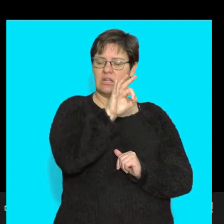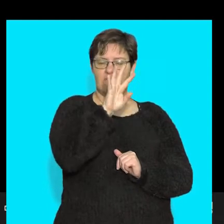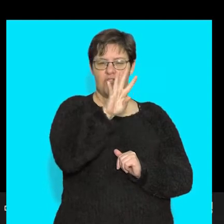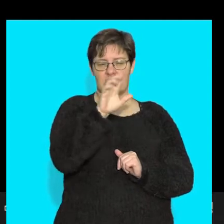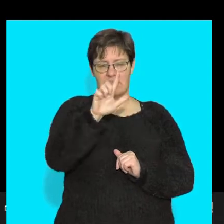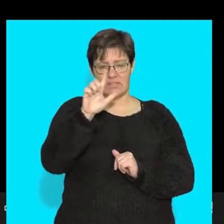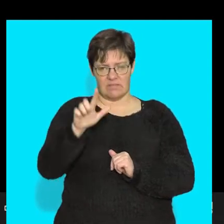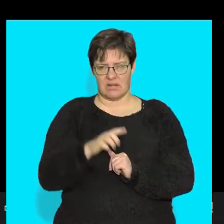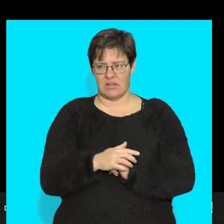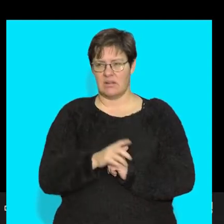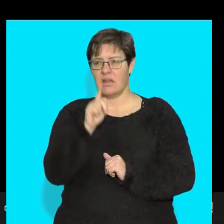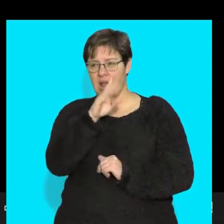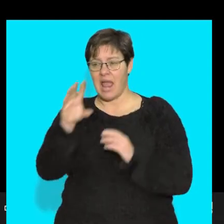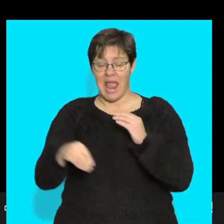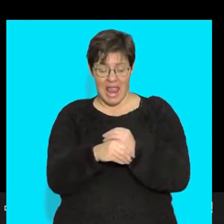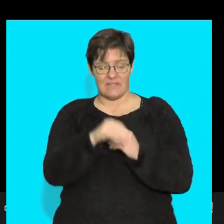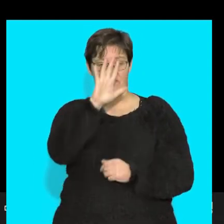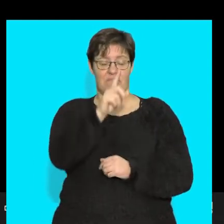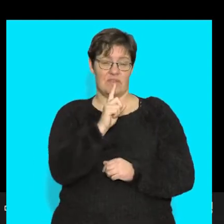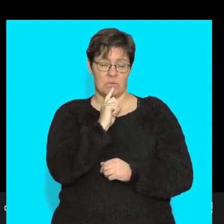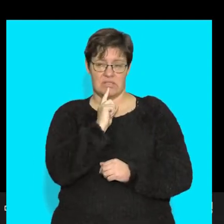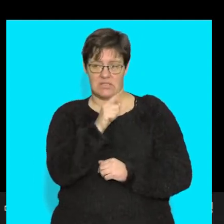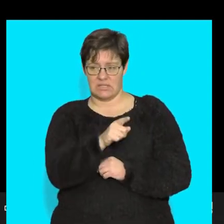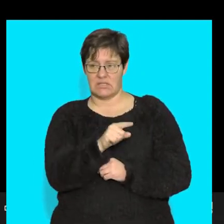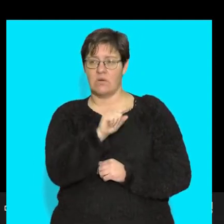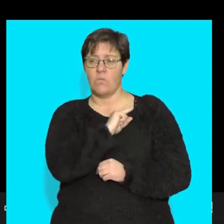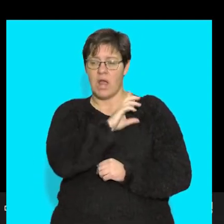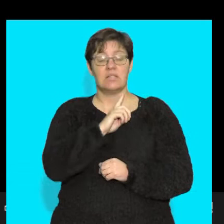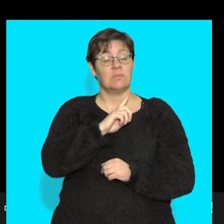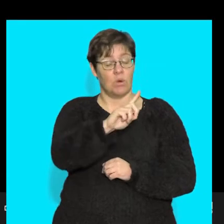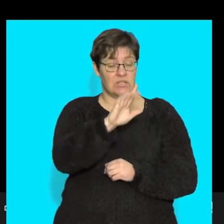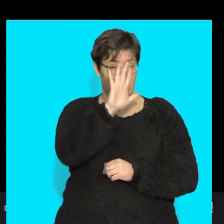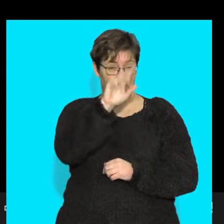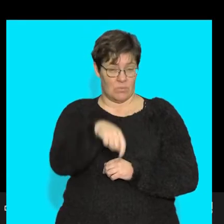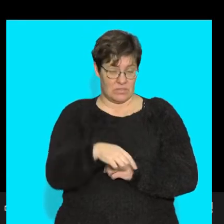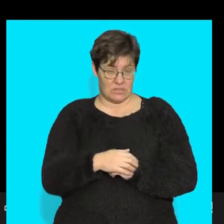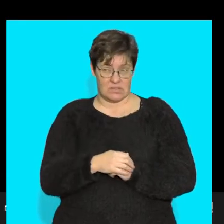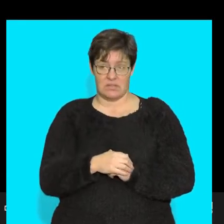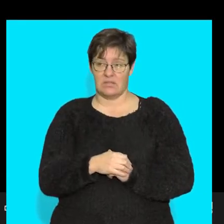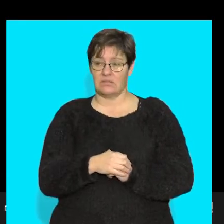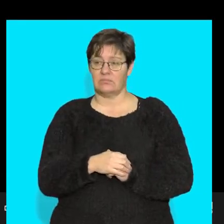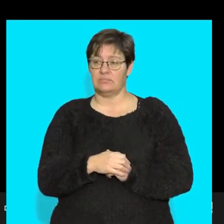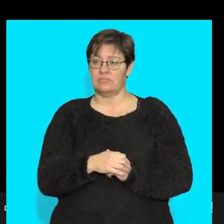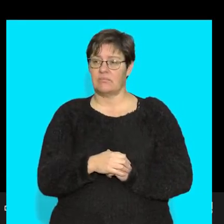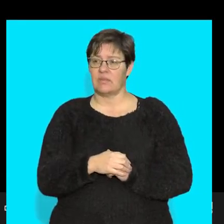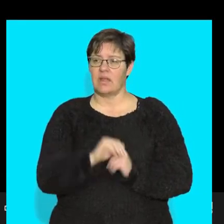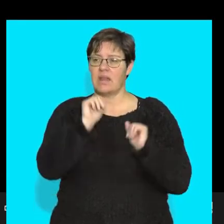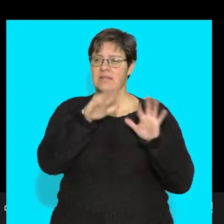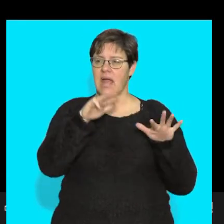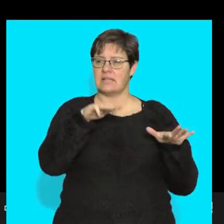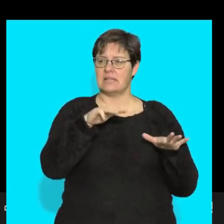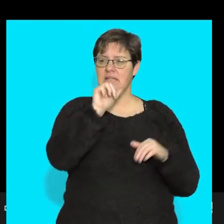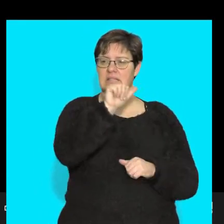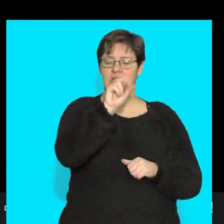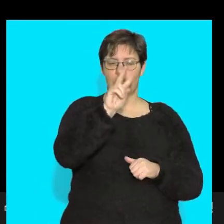going to add 5,000 to this because this person deposited 5,000. And then that will be my new